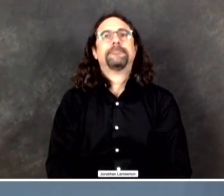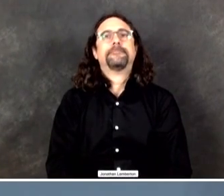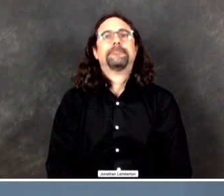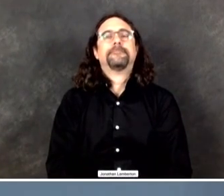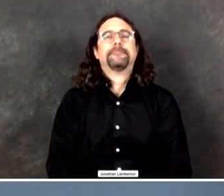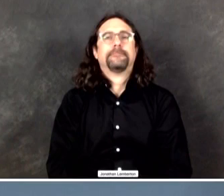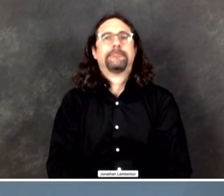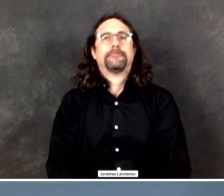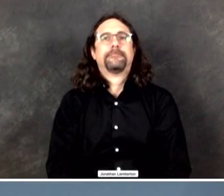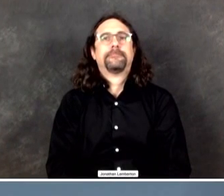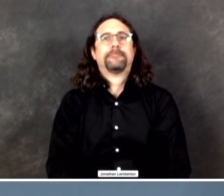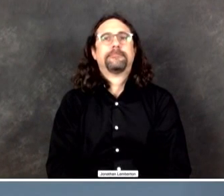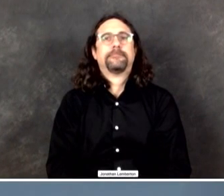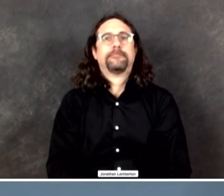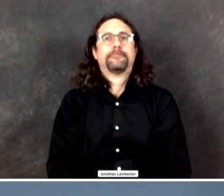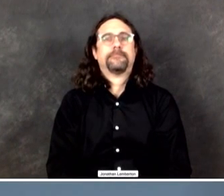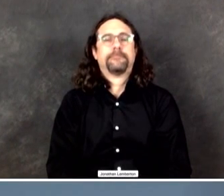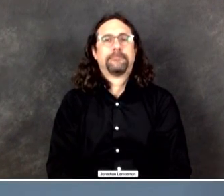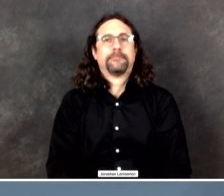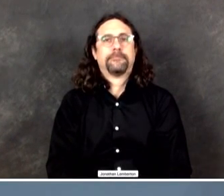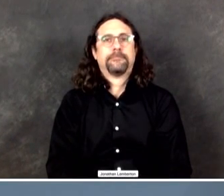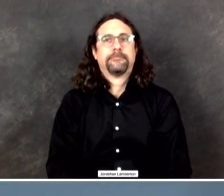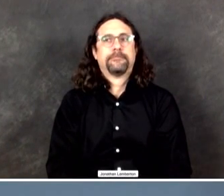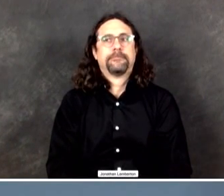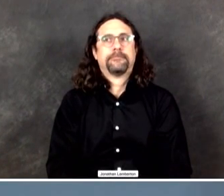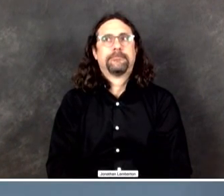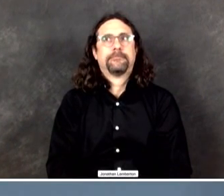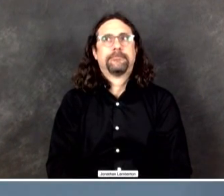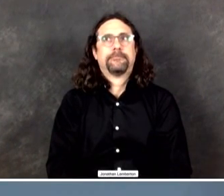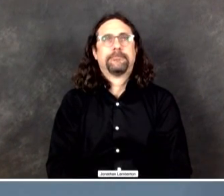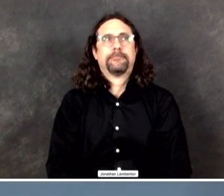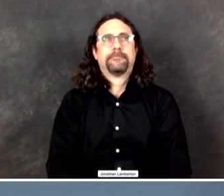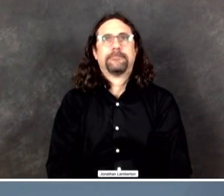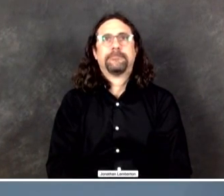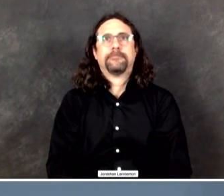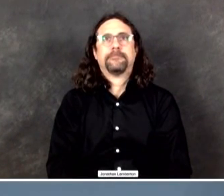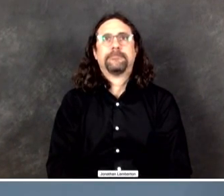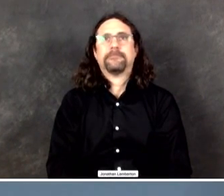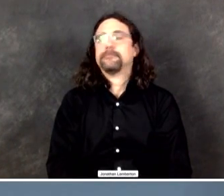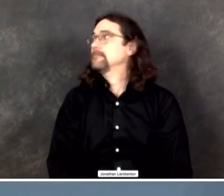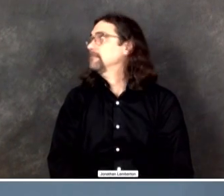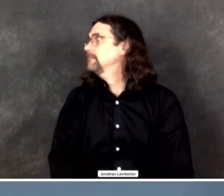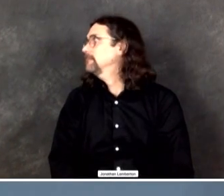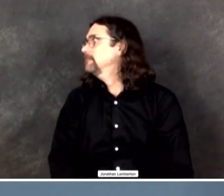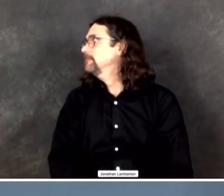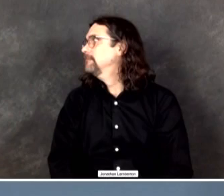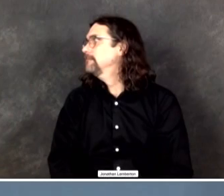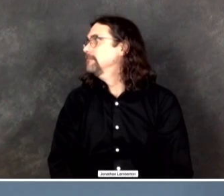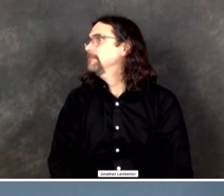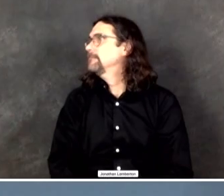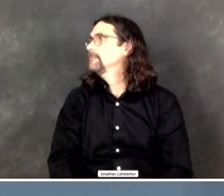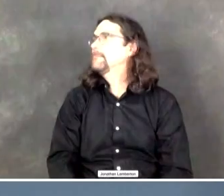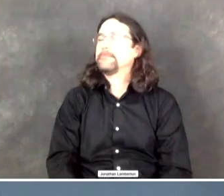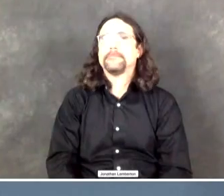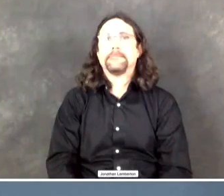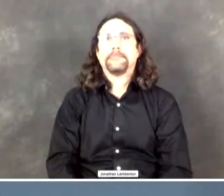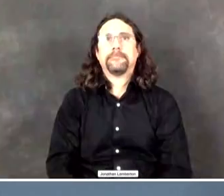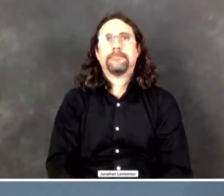el bienestar de nuestros estudiantes, nuestros maestros, administradores, trabajadores de comida,